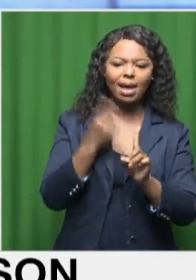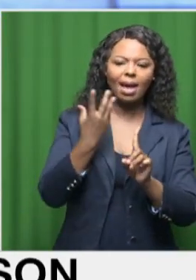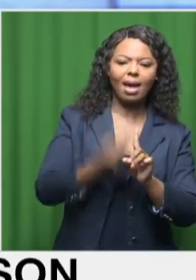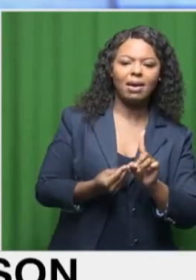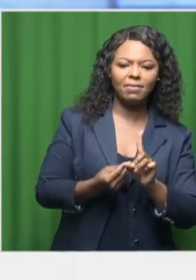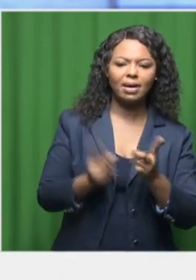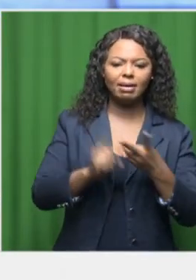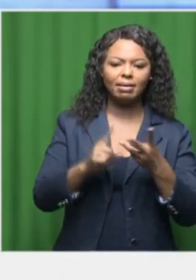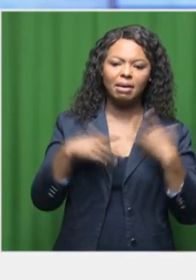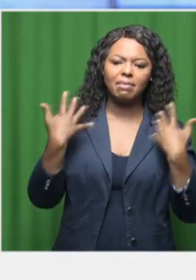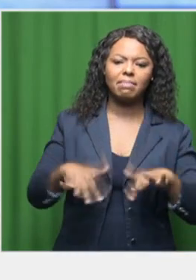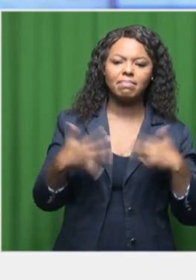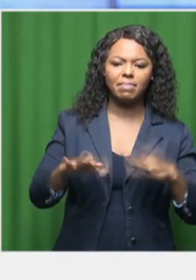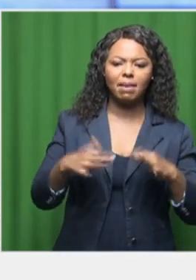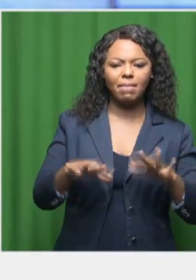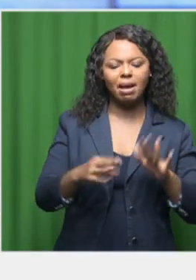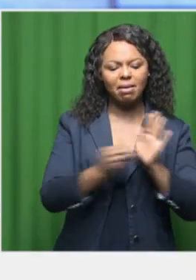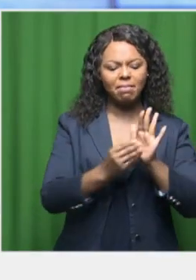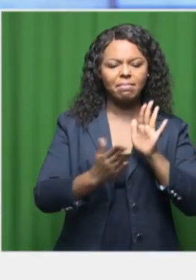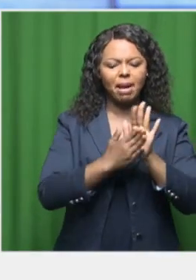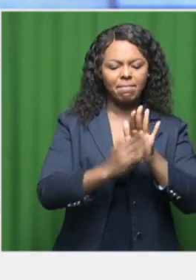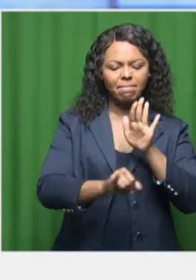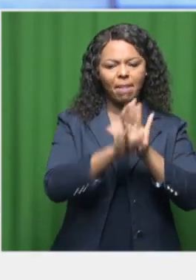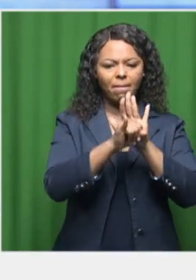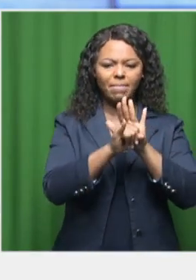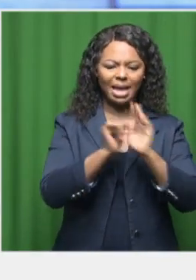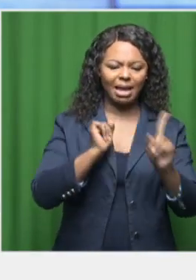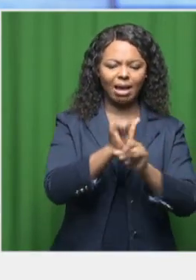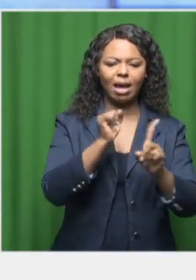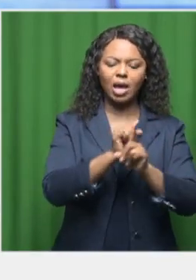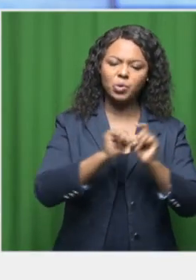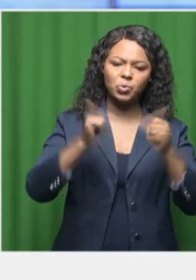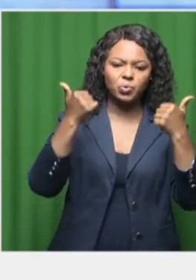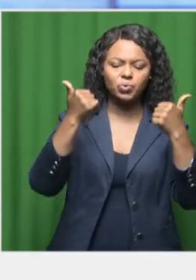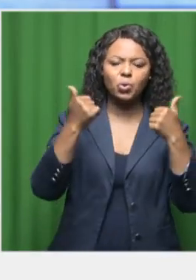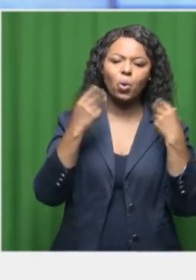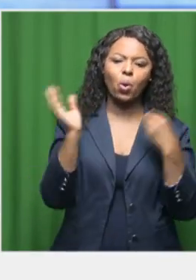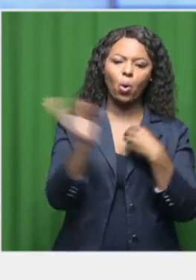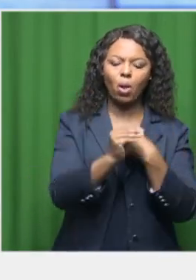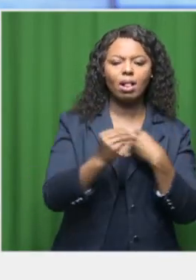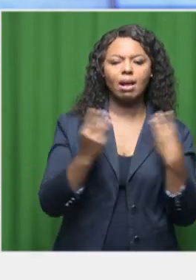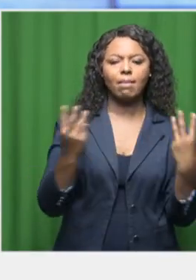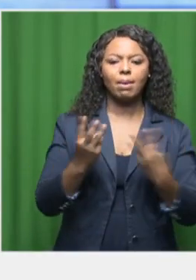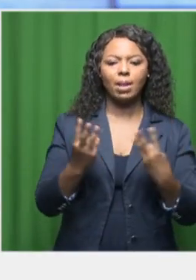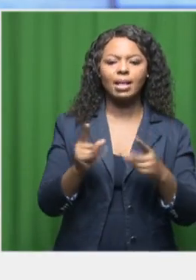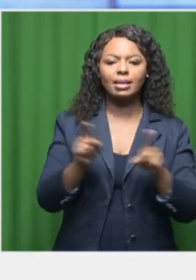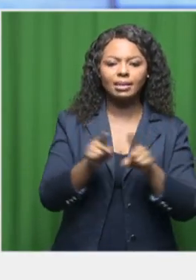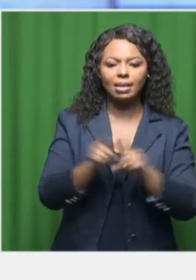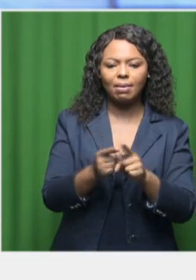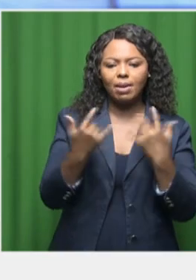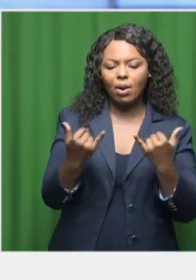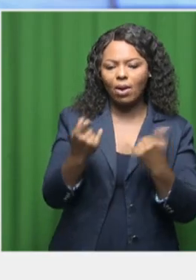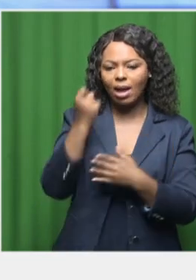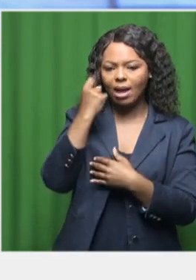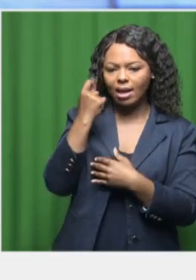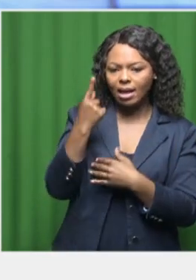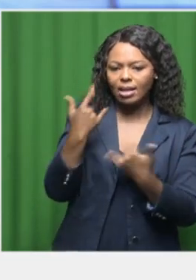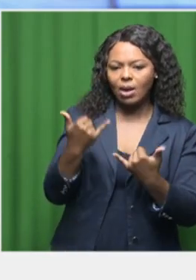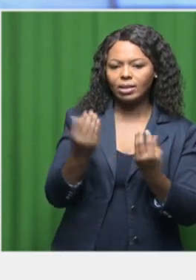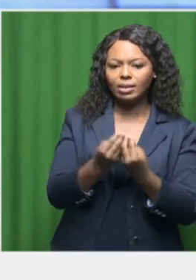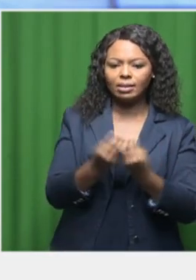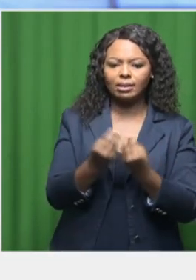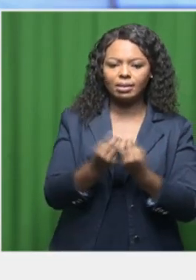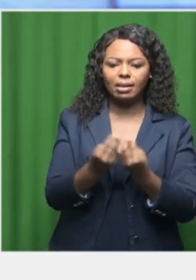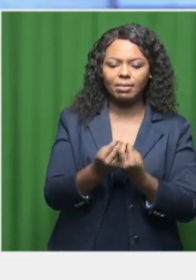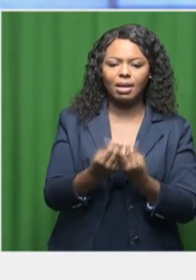the indelible mark that he left on all the people that got to work with him, and a sense of discipline. A lot of people that